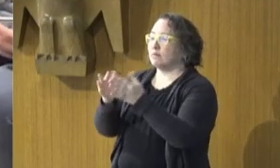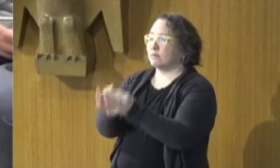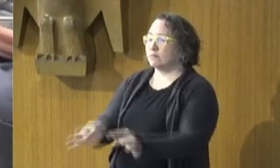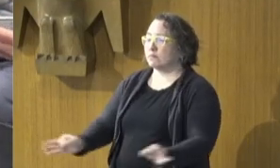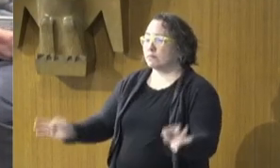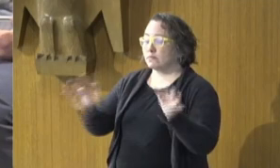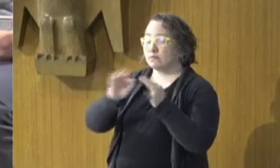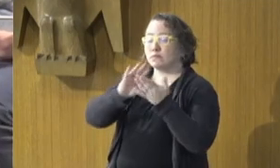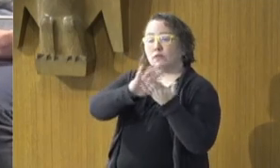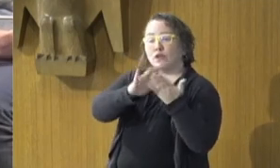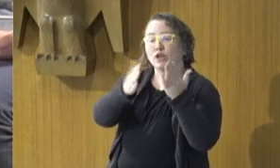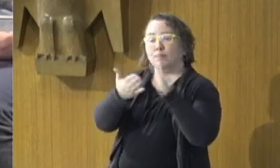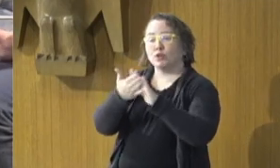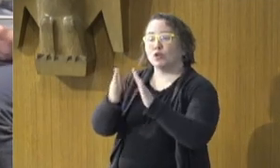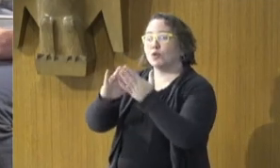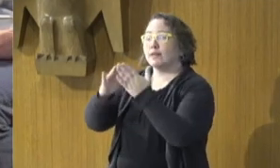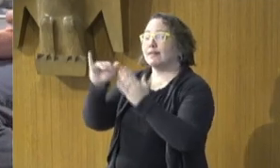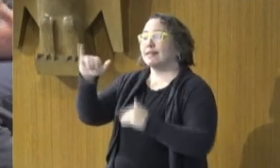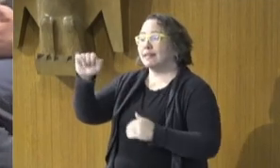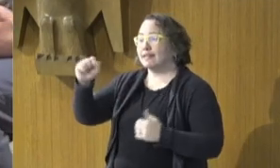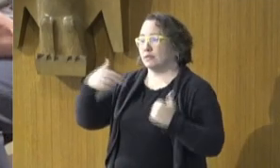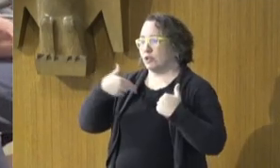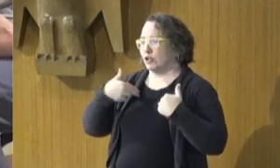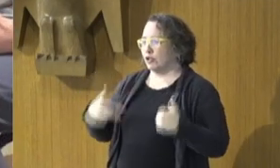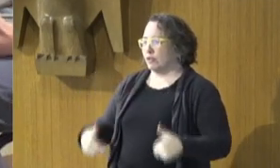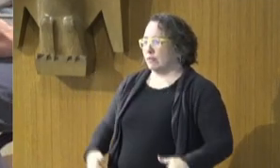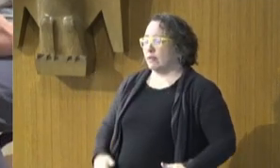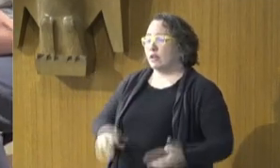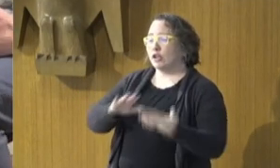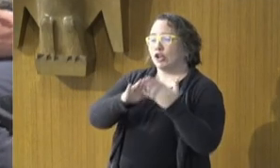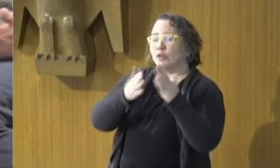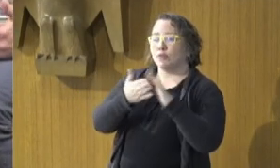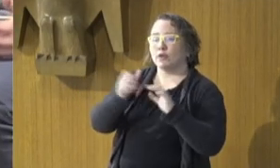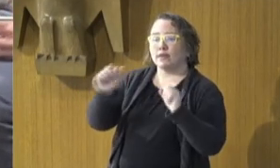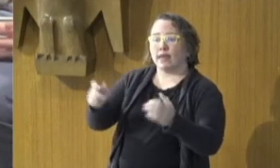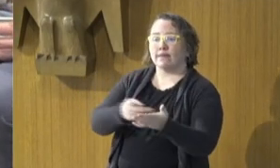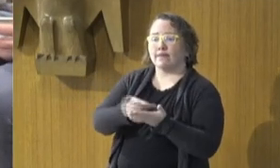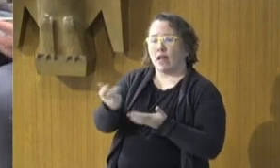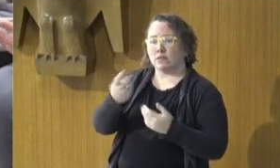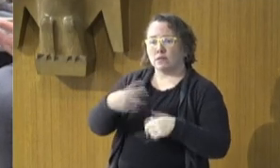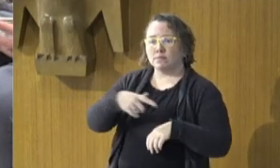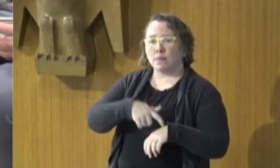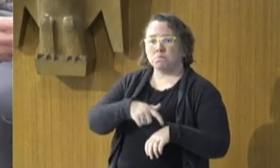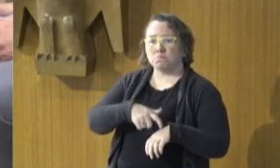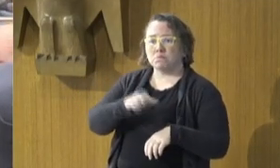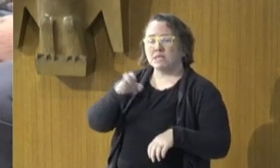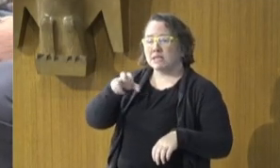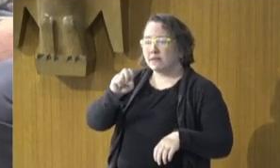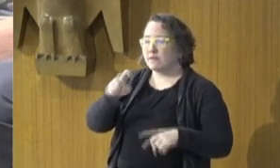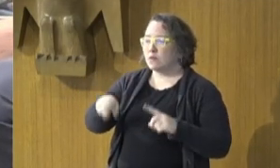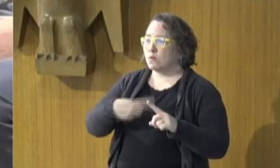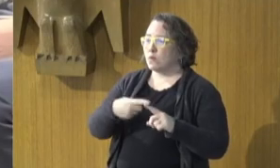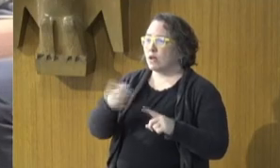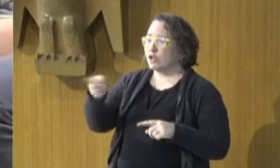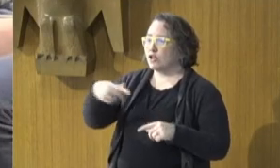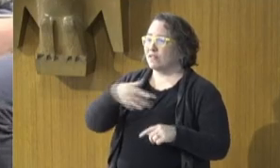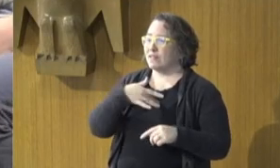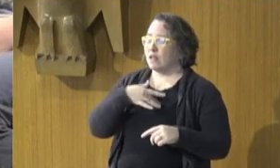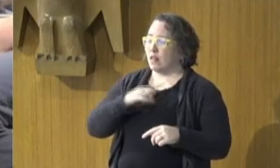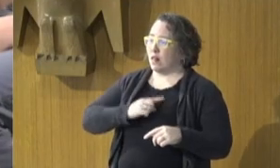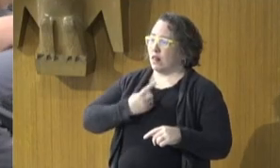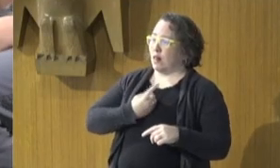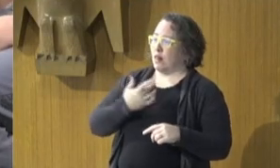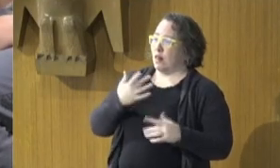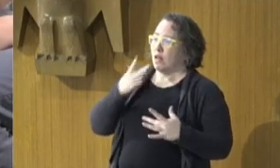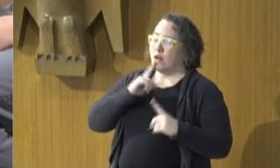human, and so even Claremont UCC, like, community can fail sometimes, and even in the midst of community, we can feel alone. And